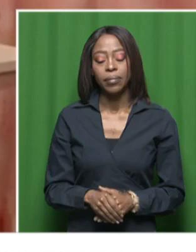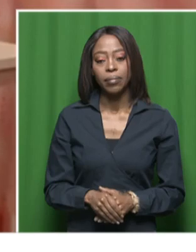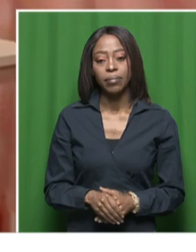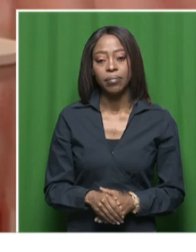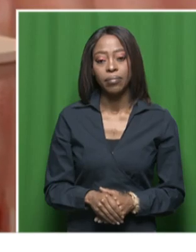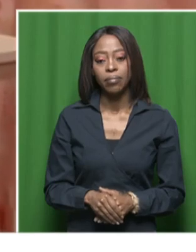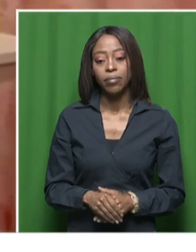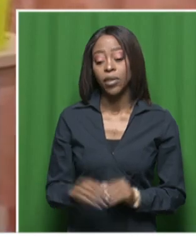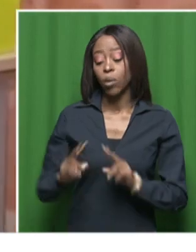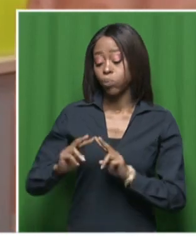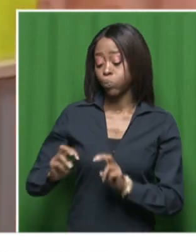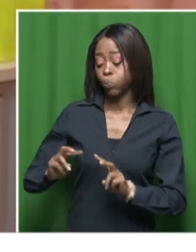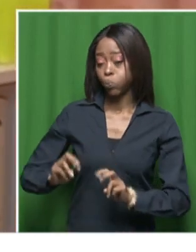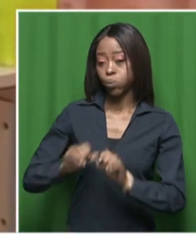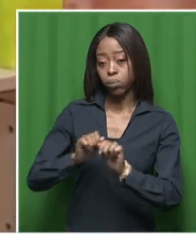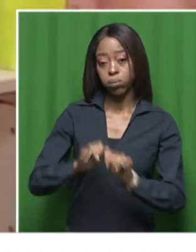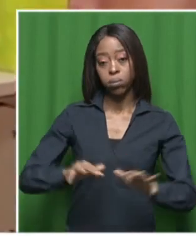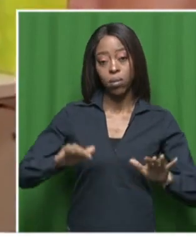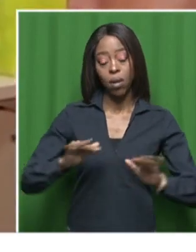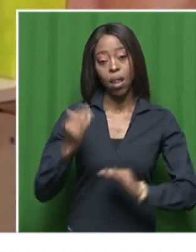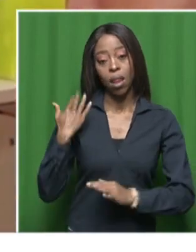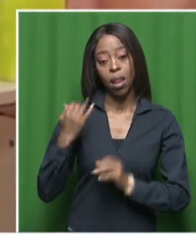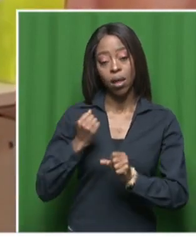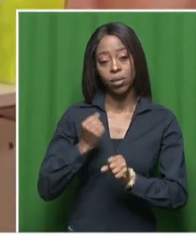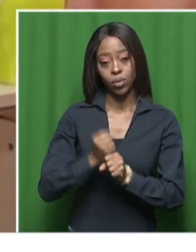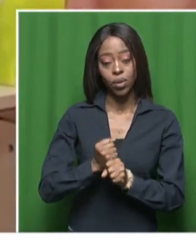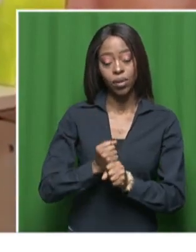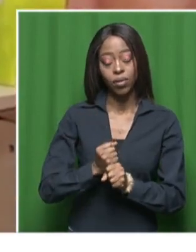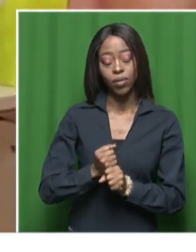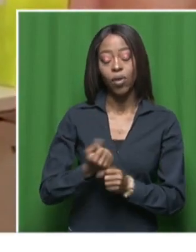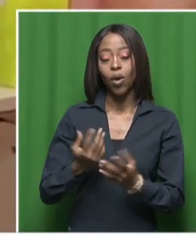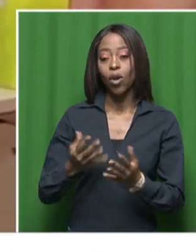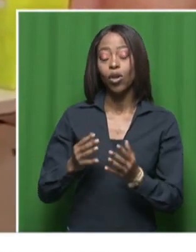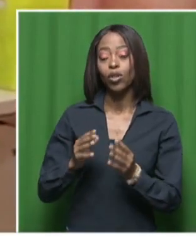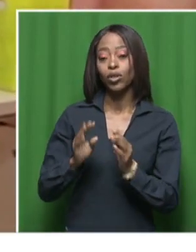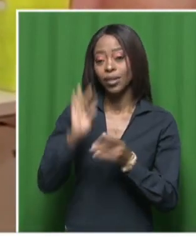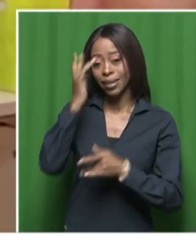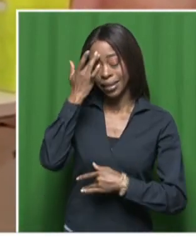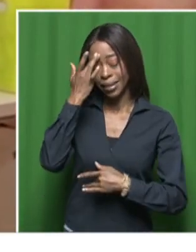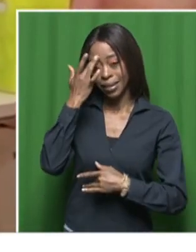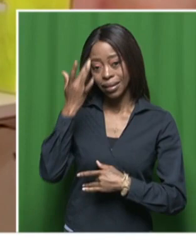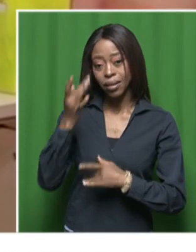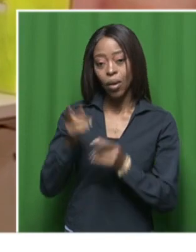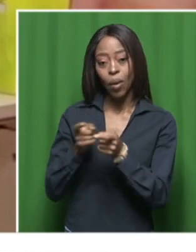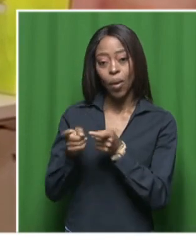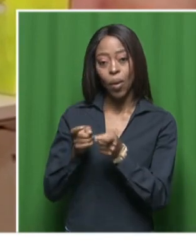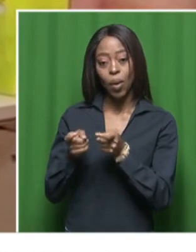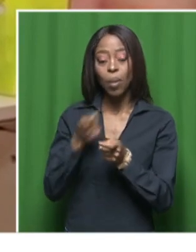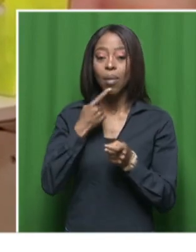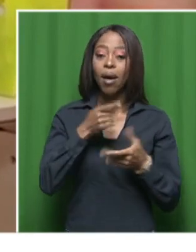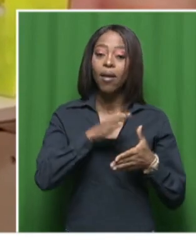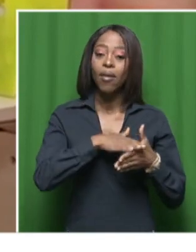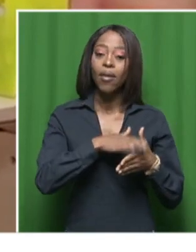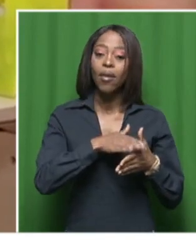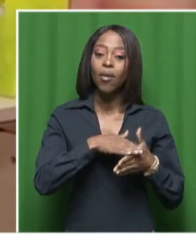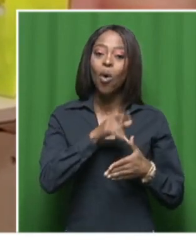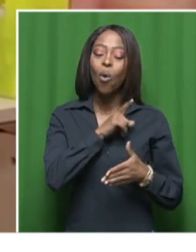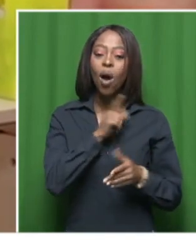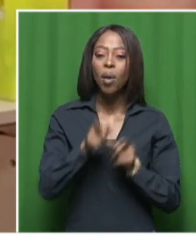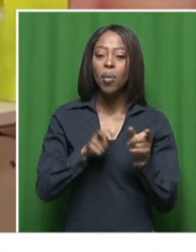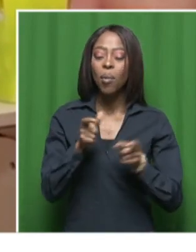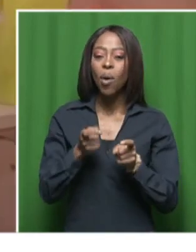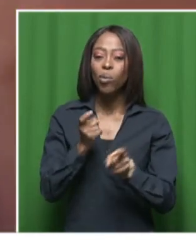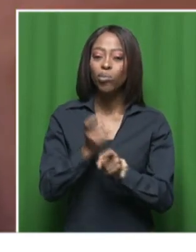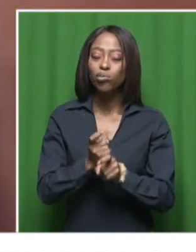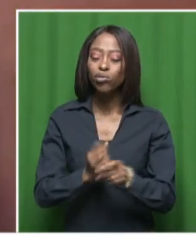A study published last week by the Centers for Disease Control found that the 3 most common reasons given for the slow uptake of the latest